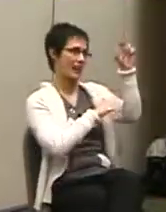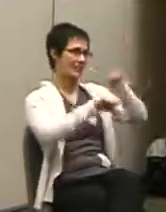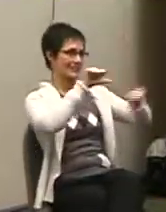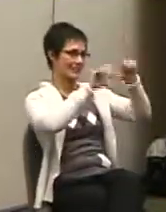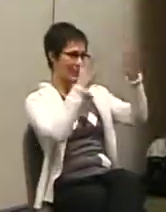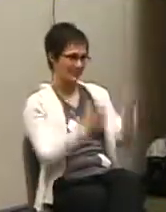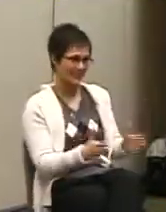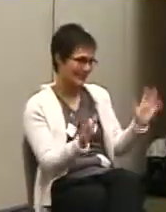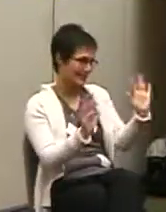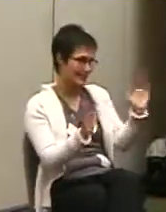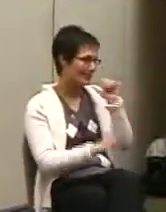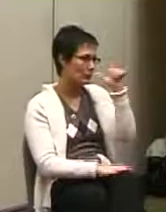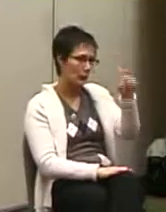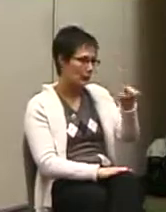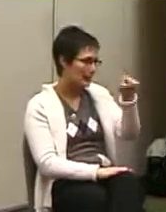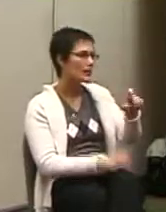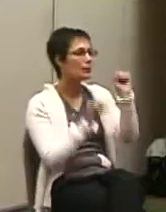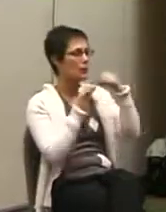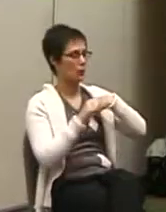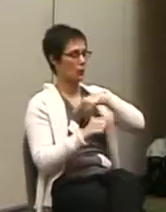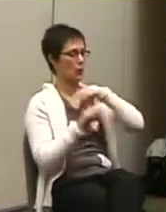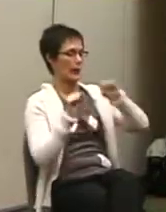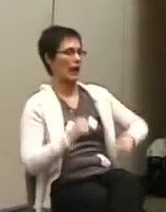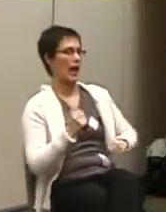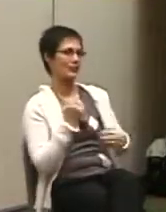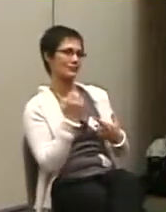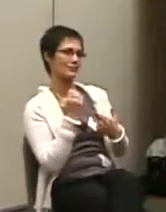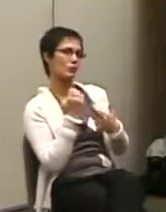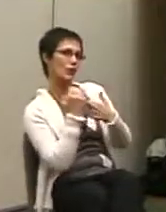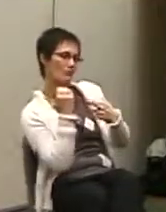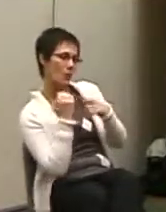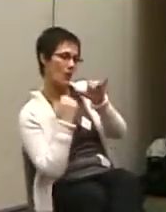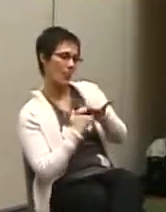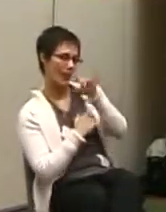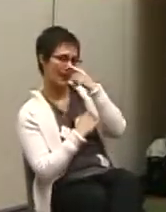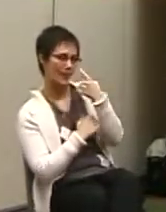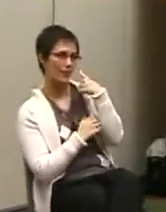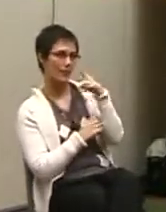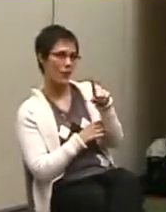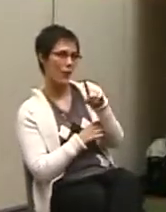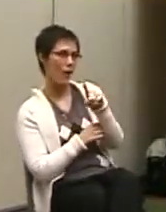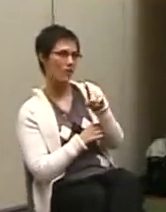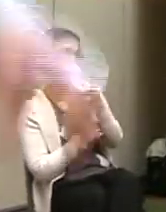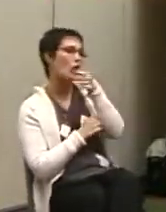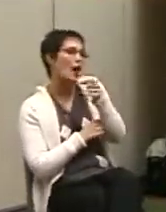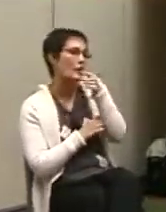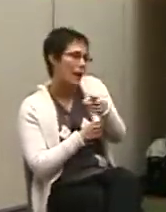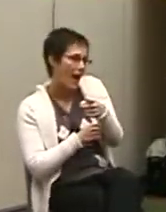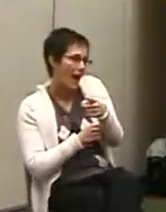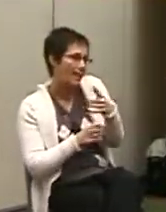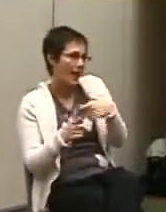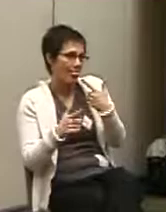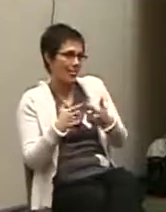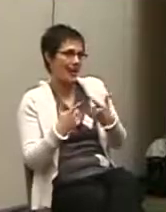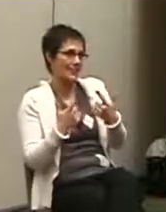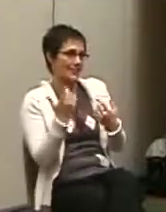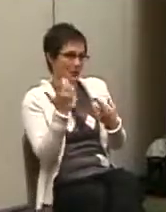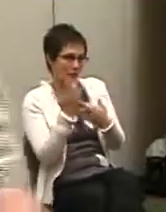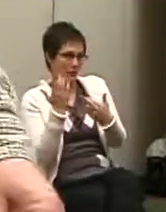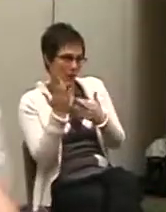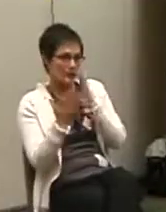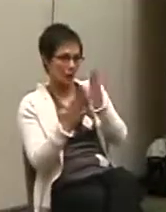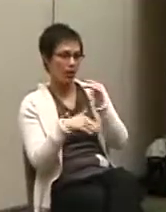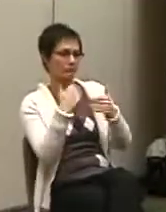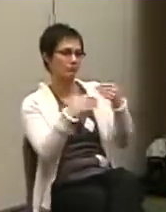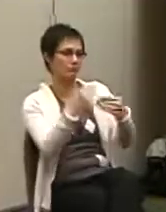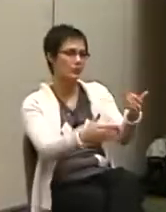we are, every now and then we're reinforcing this kid for talking out and it's like, bing, a light goes on. So oftentimes if I can do that, it's